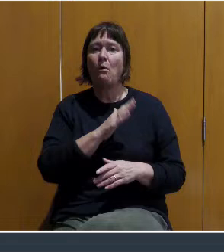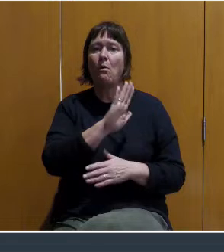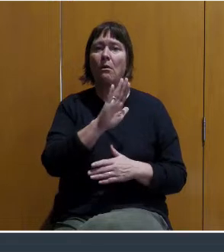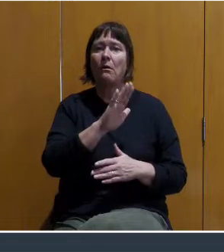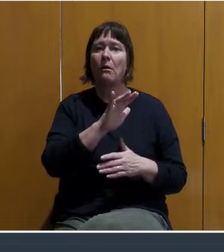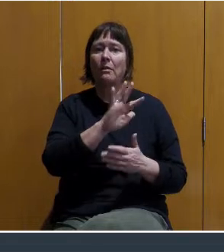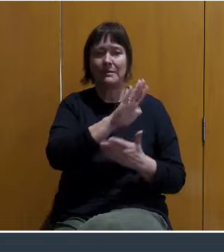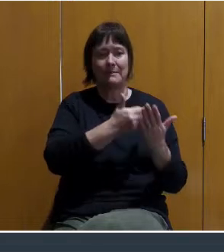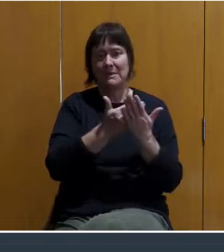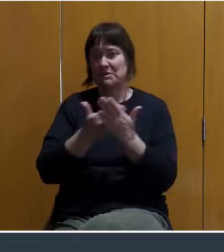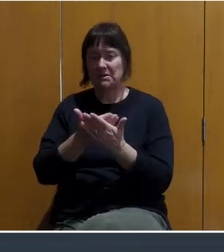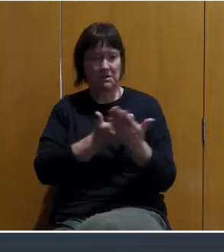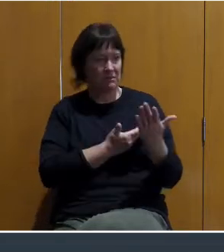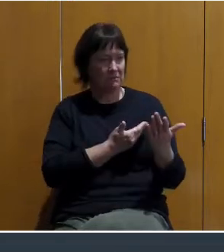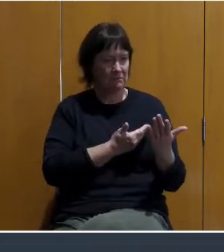mine.